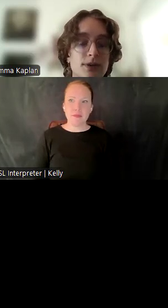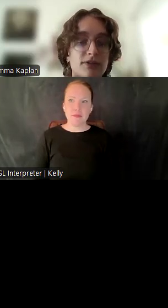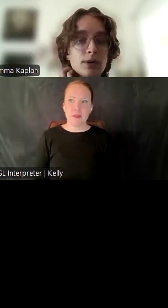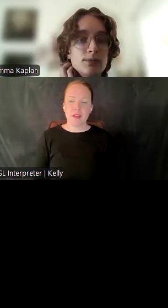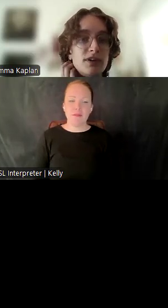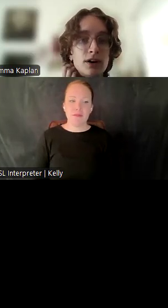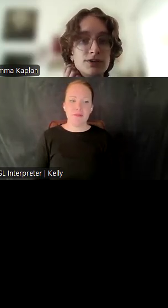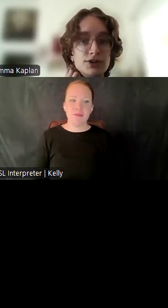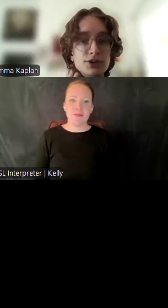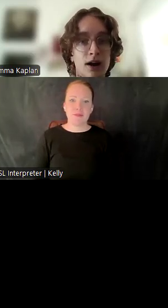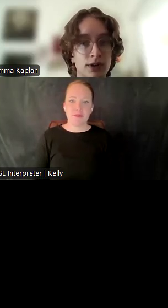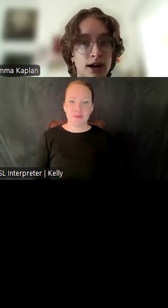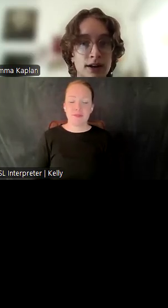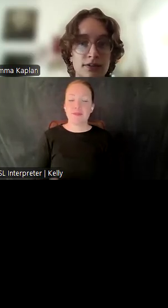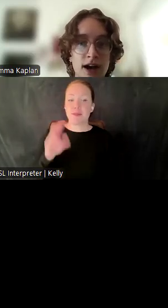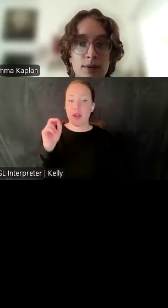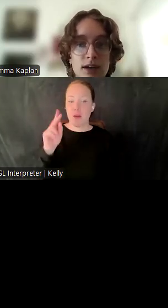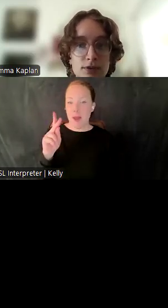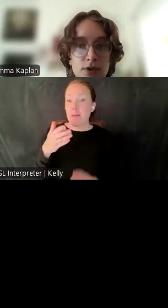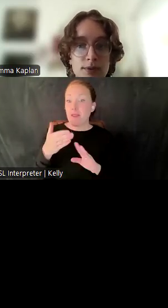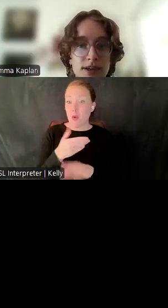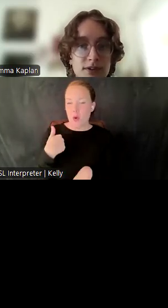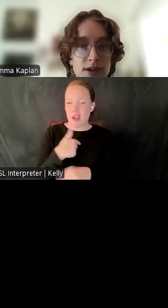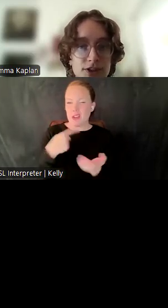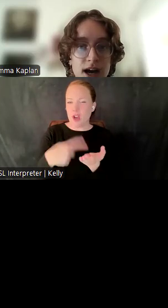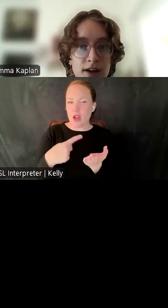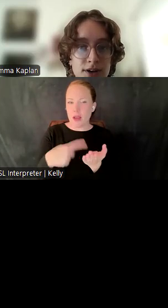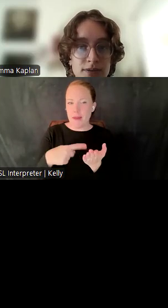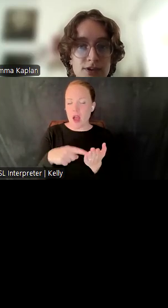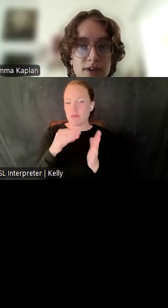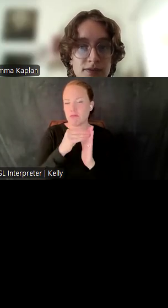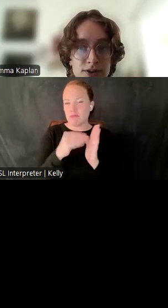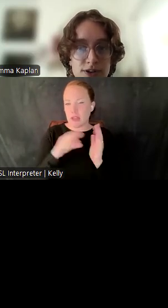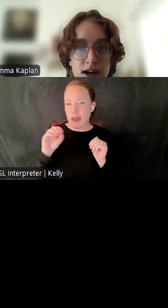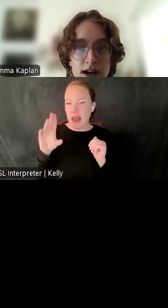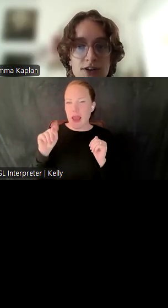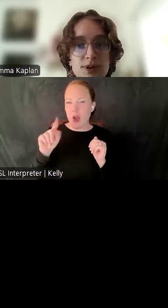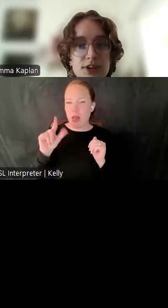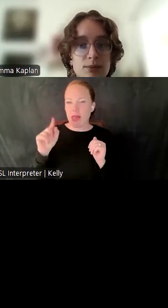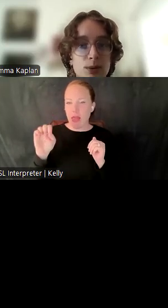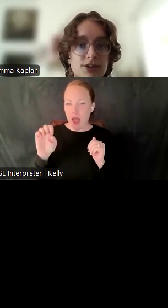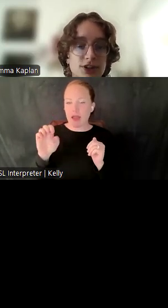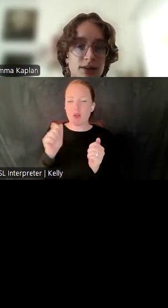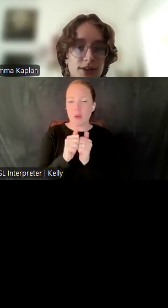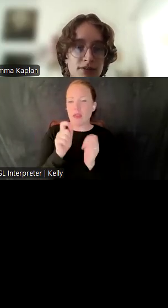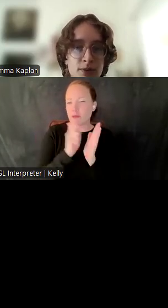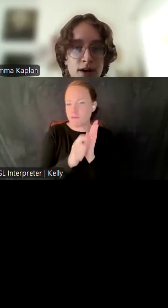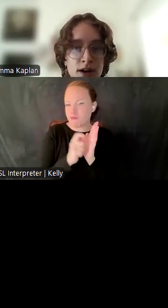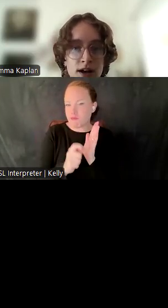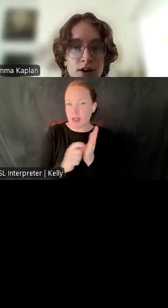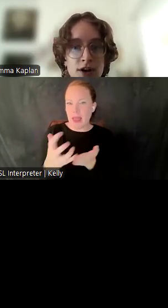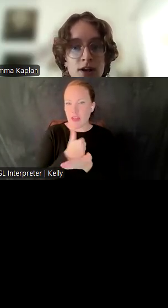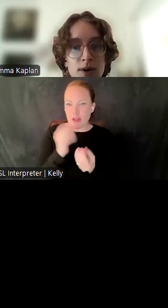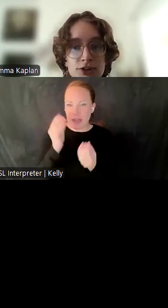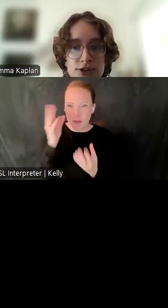All right, so before we move on to an outline of how we can move forward with the information gathered from survivors, I just want to take a moment to check in with